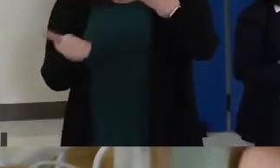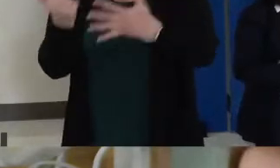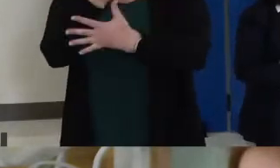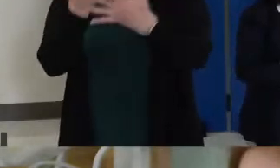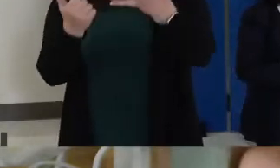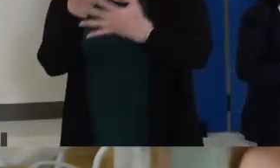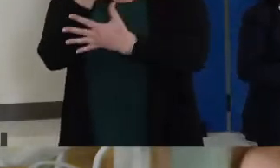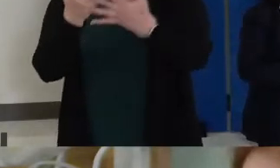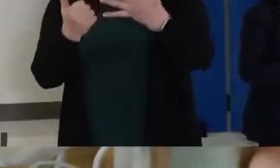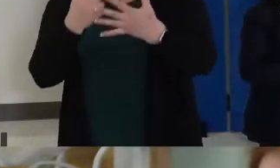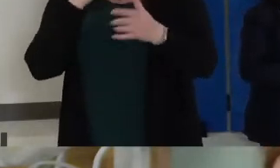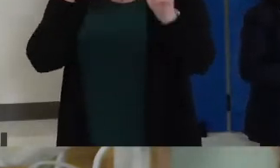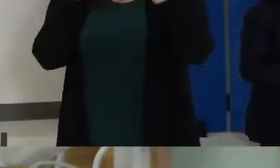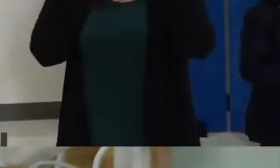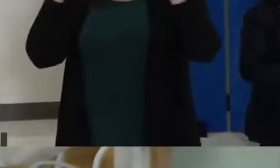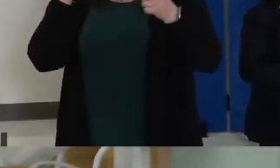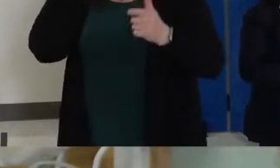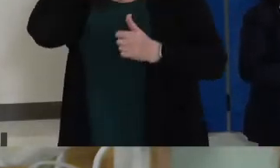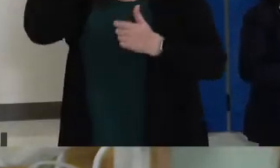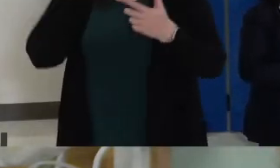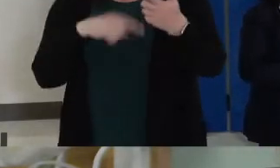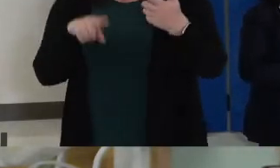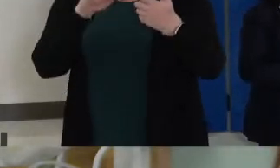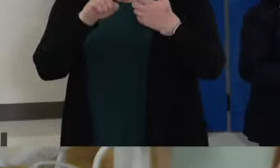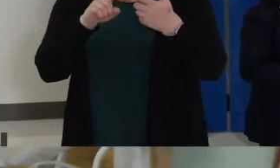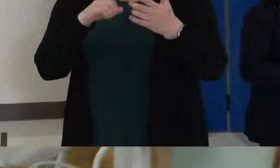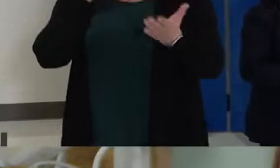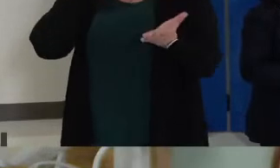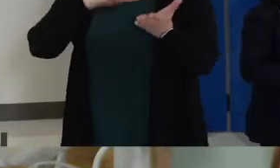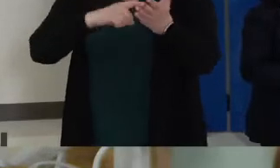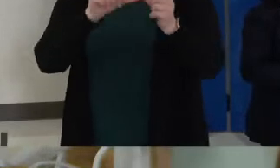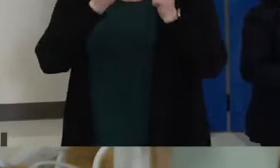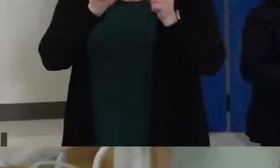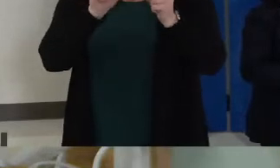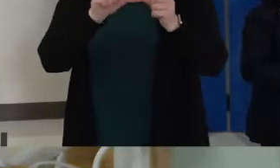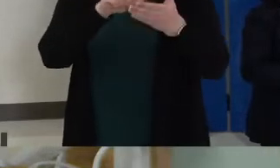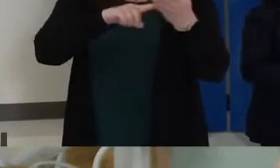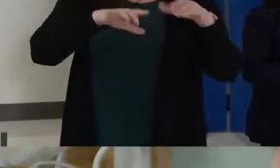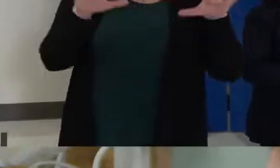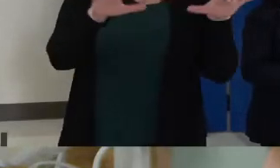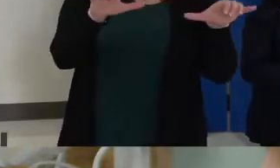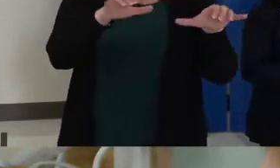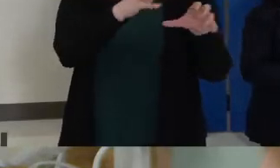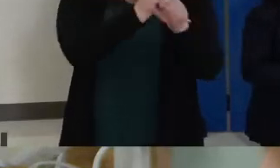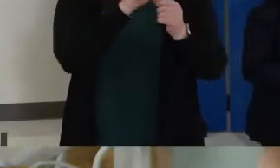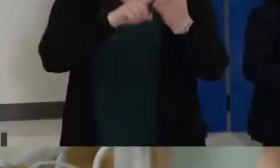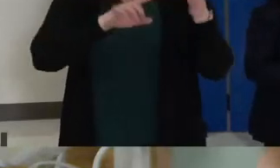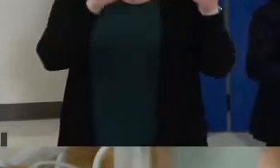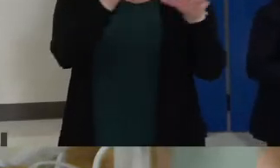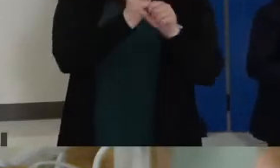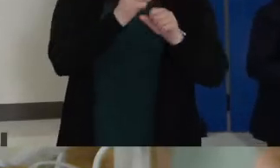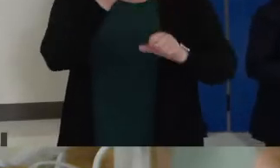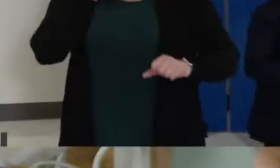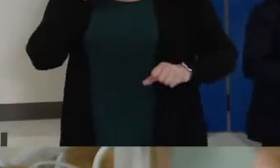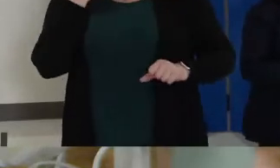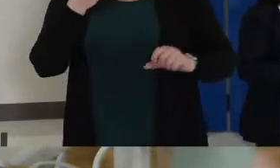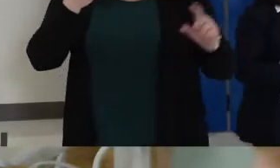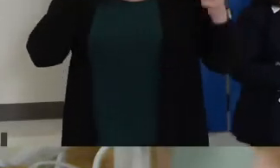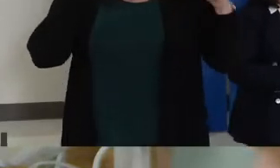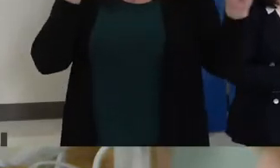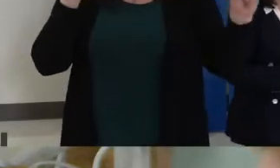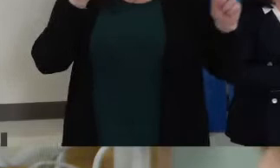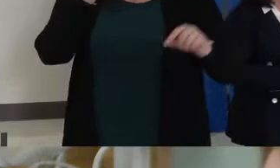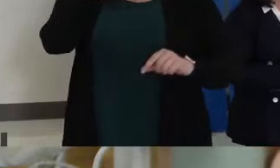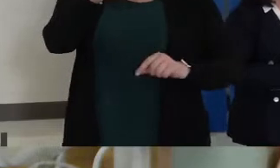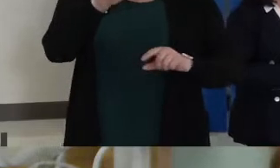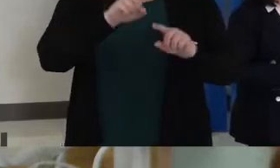two, the big idea is now recognizing, continue to do what you've done, you'll get what you got, which is some very impressive success,